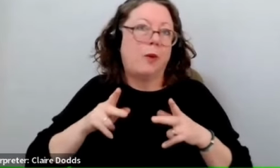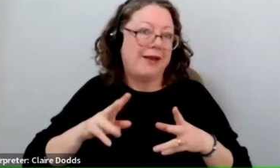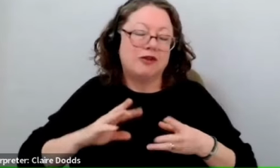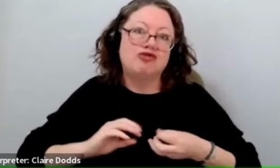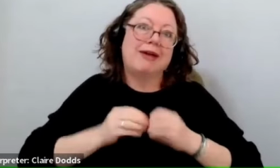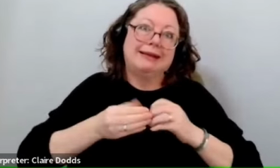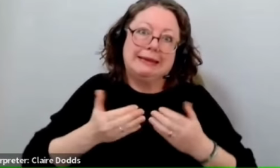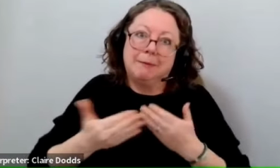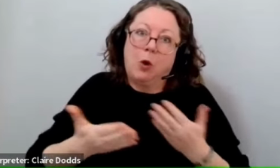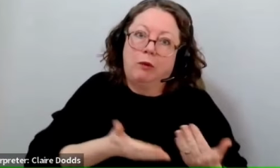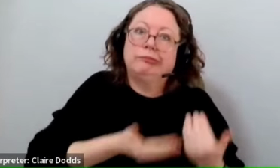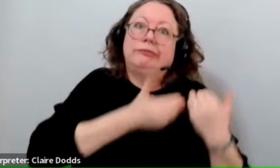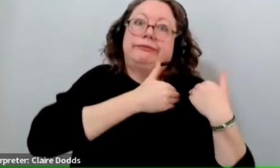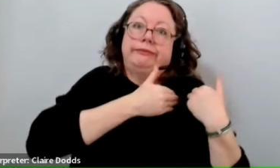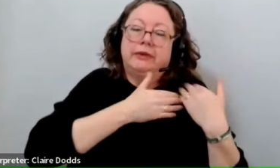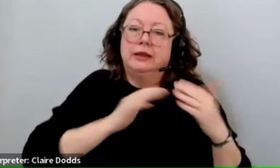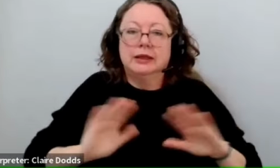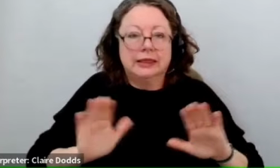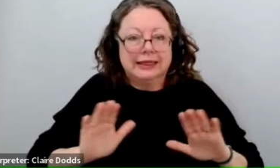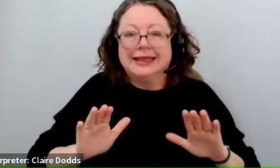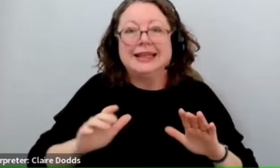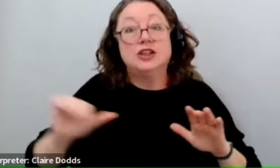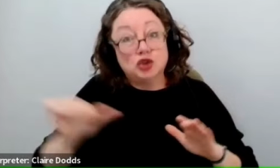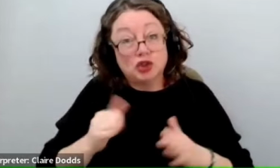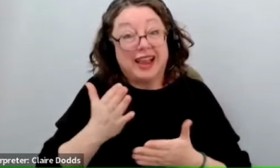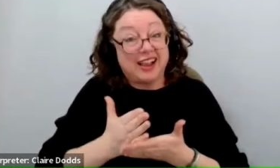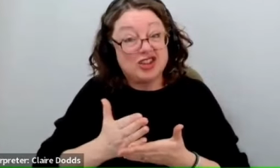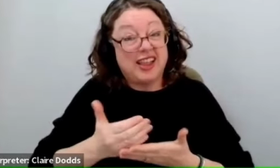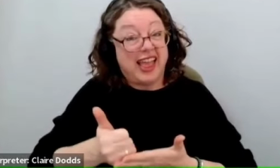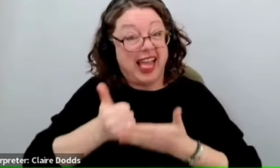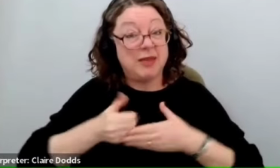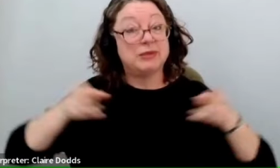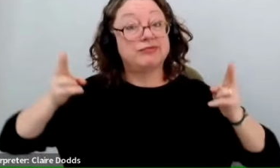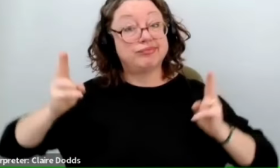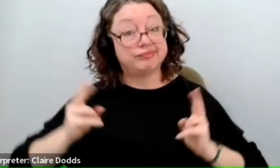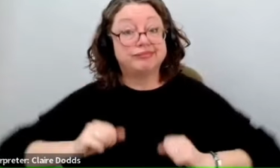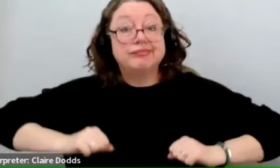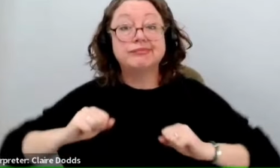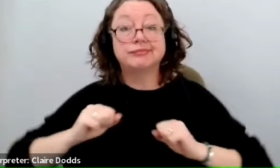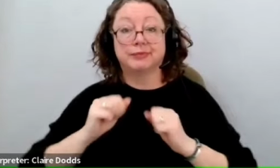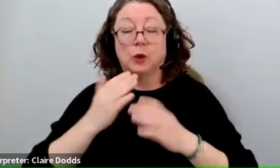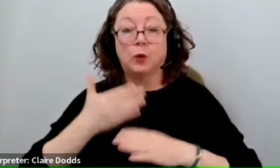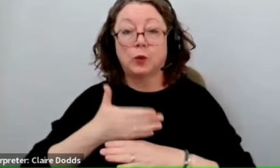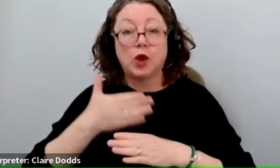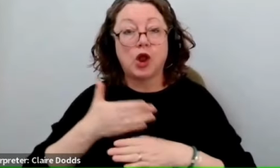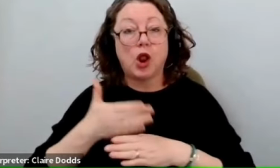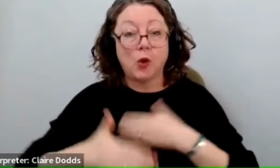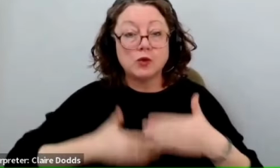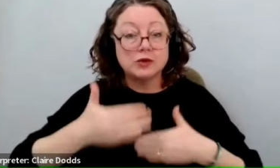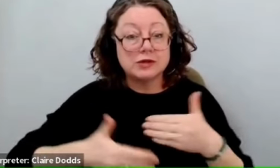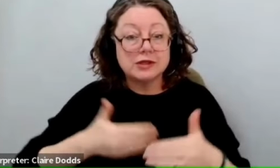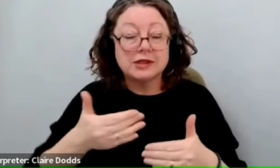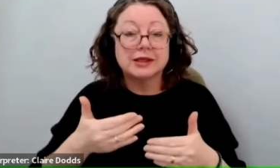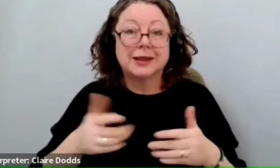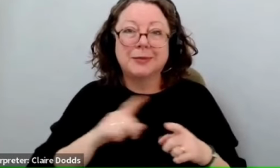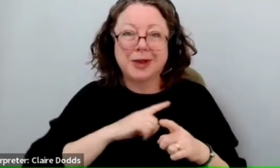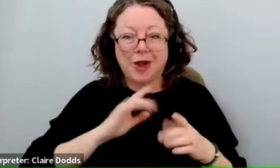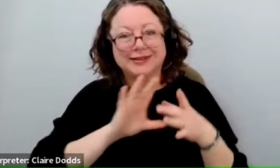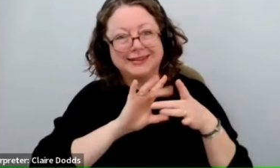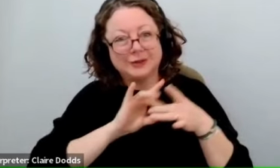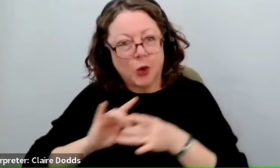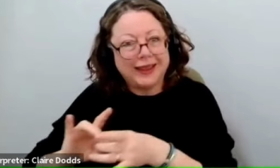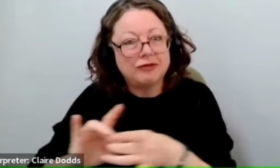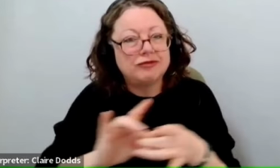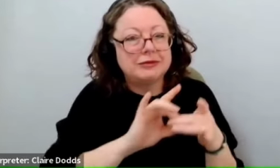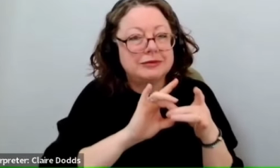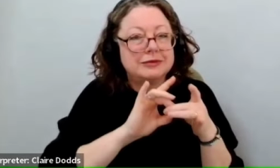that rather than create more stuff to do, should actually help with workload, because it creates a level